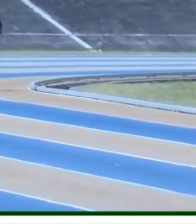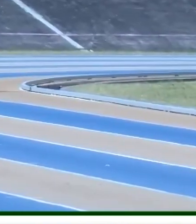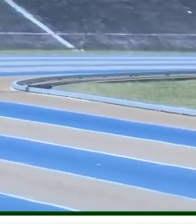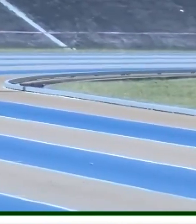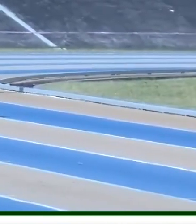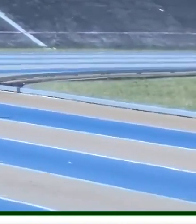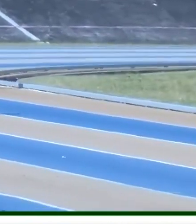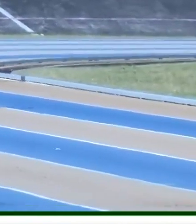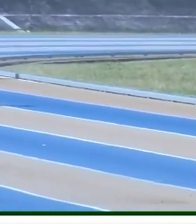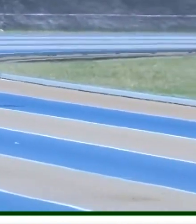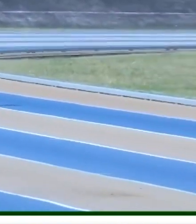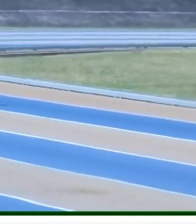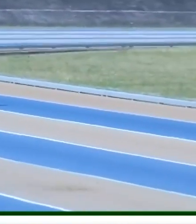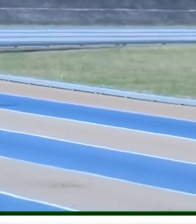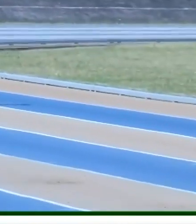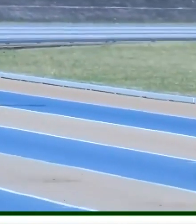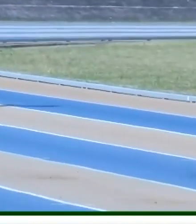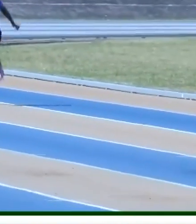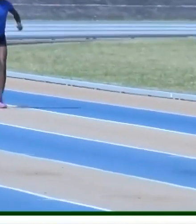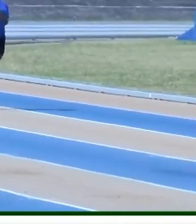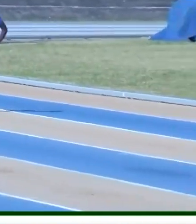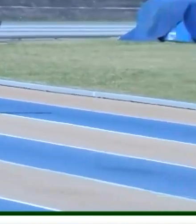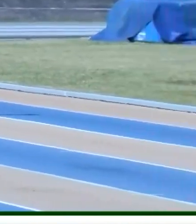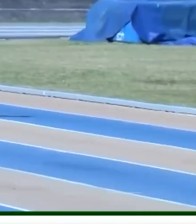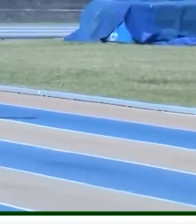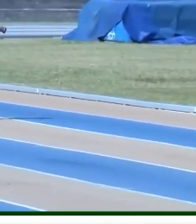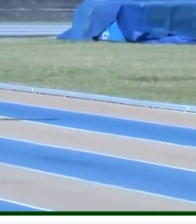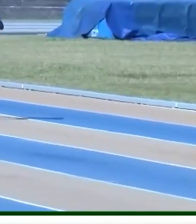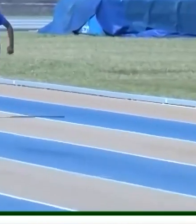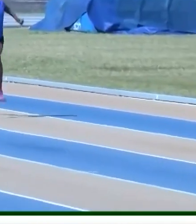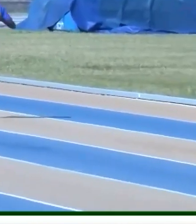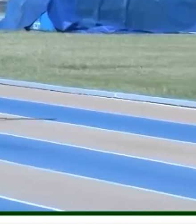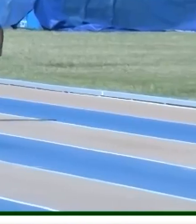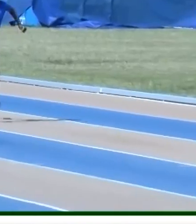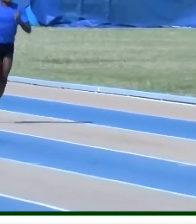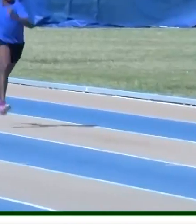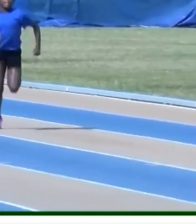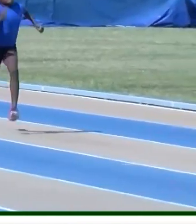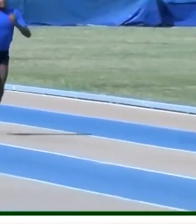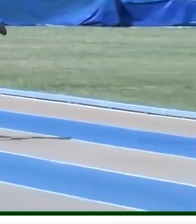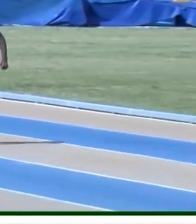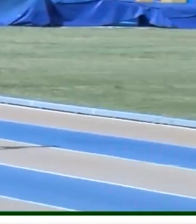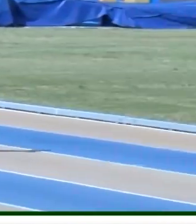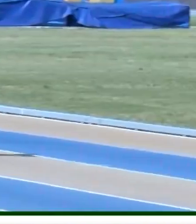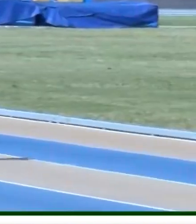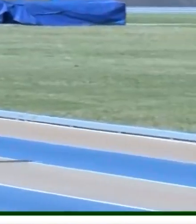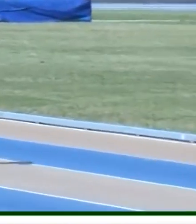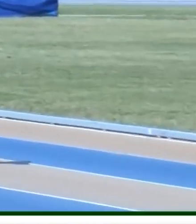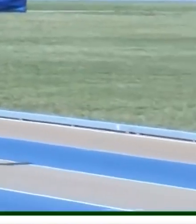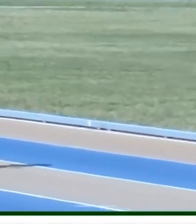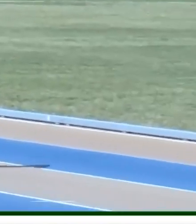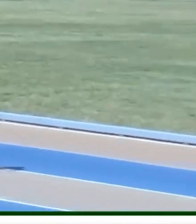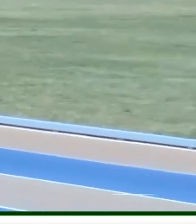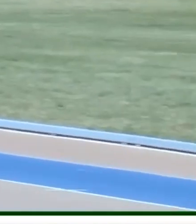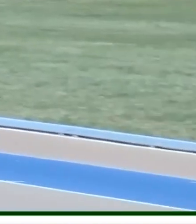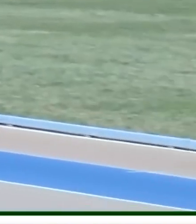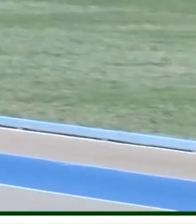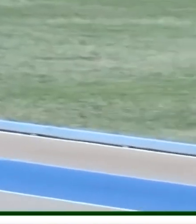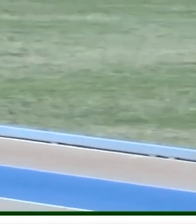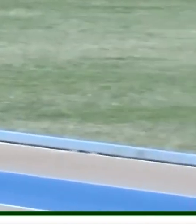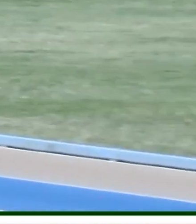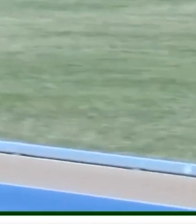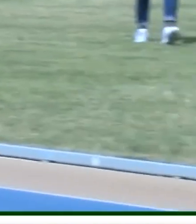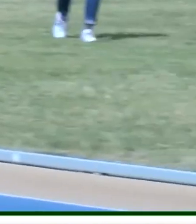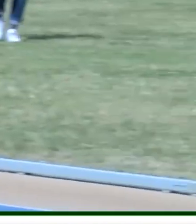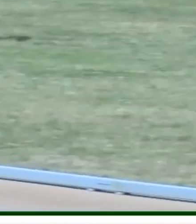has confirmed that alternative plans are on the table in the absence of the National Stadium facility and the proposed 400-meter track at